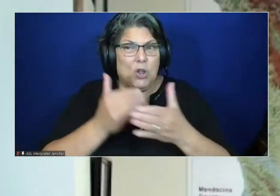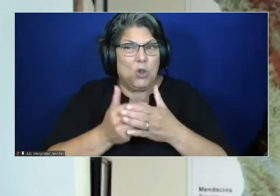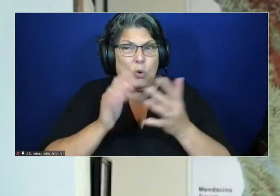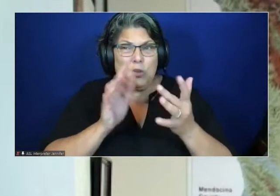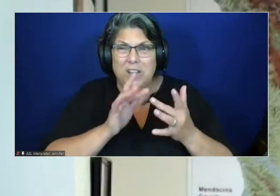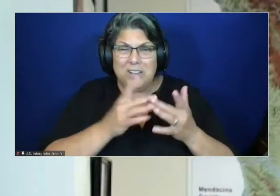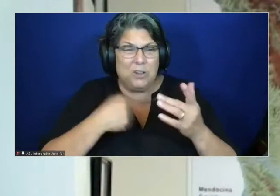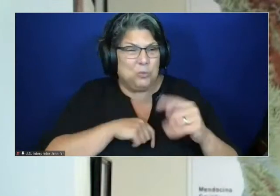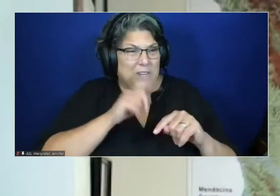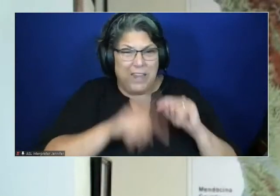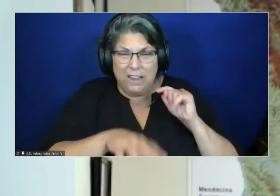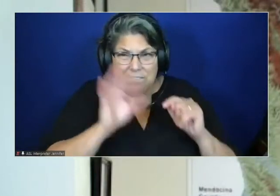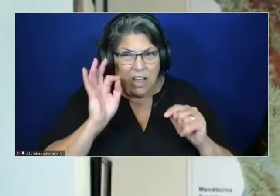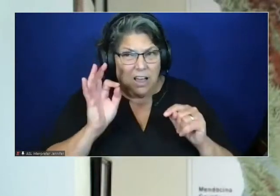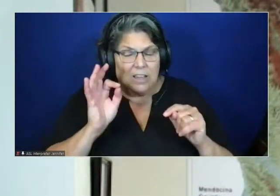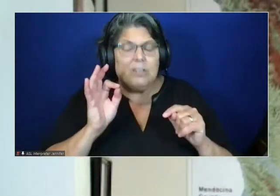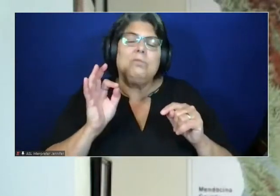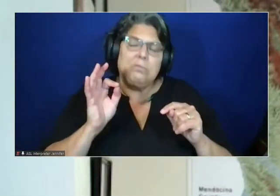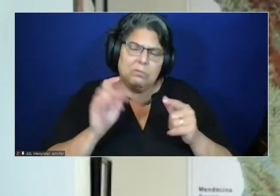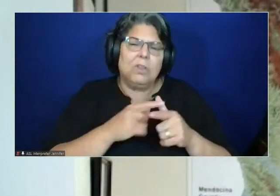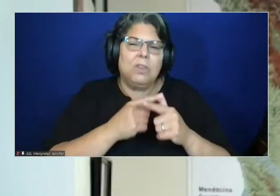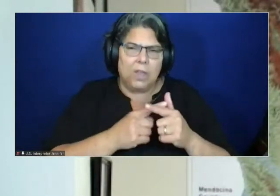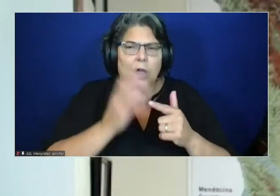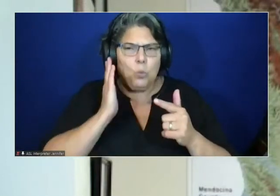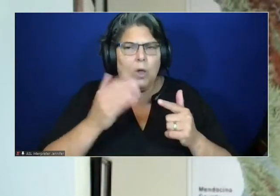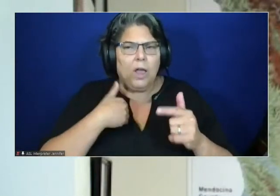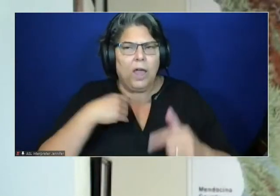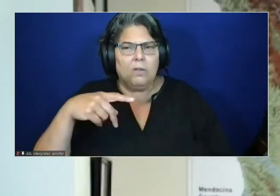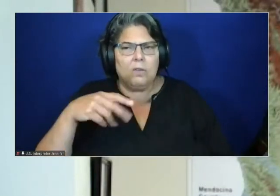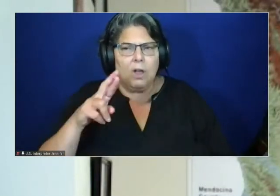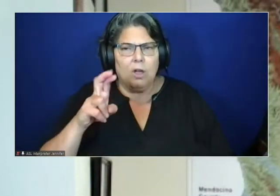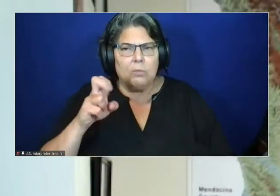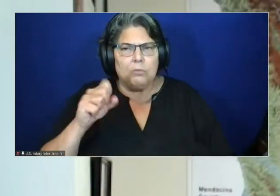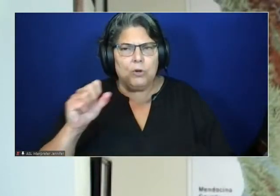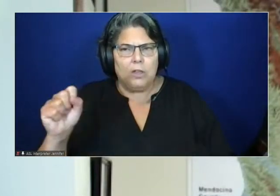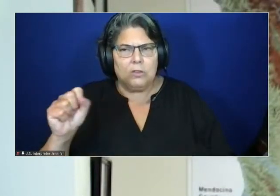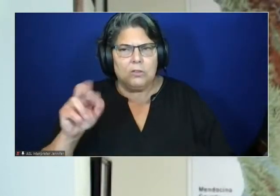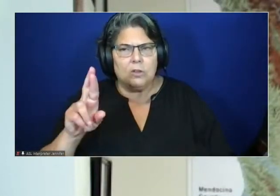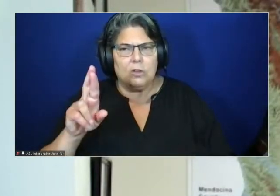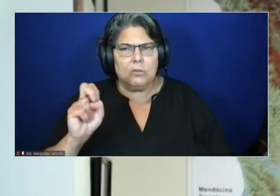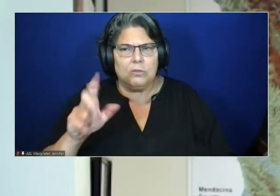be reached, then we do make a press release on those.